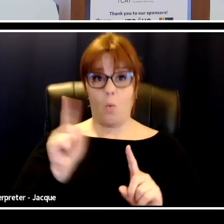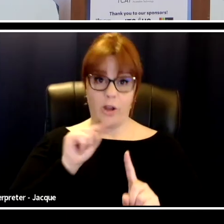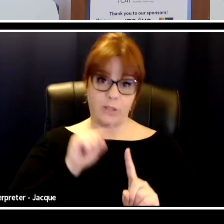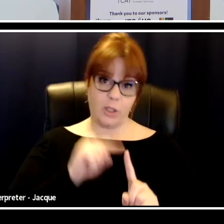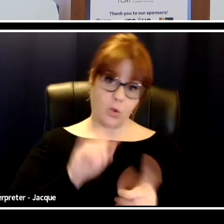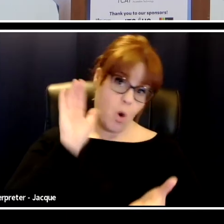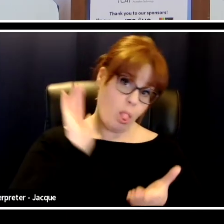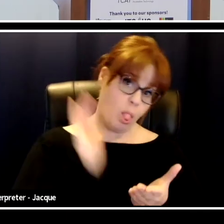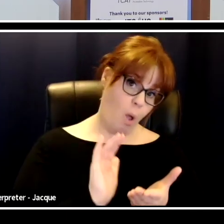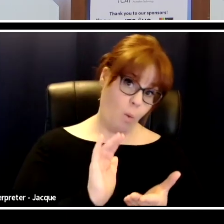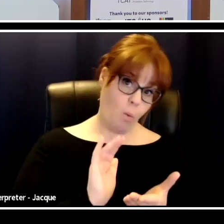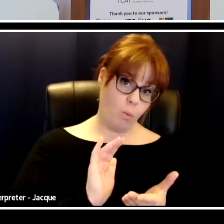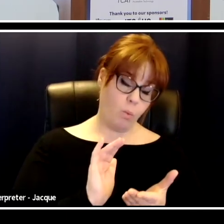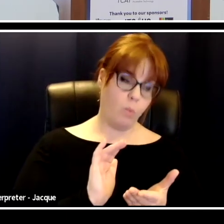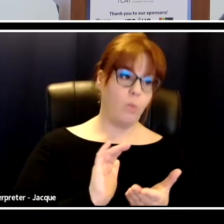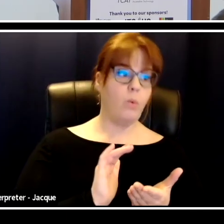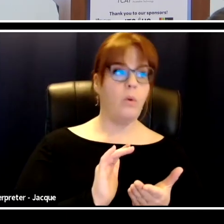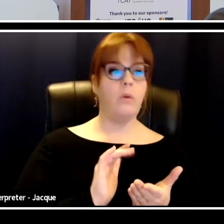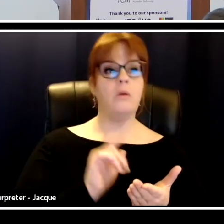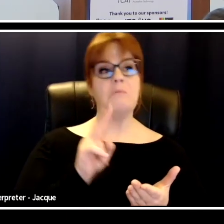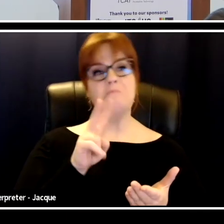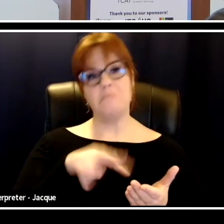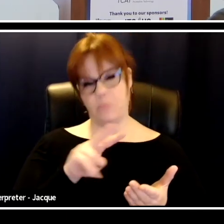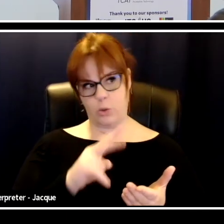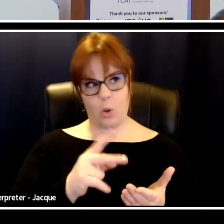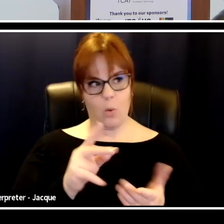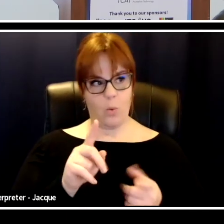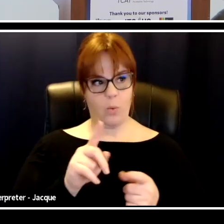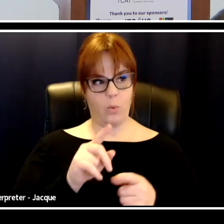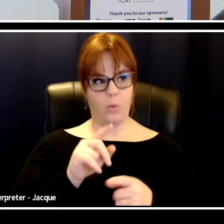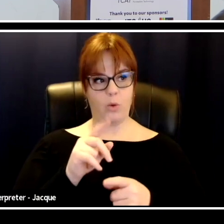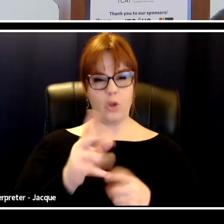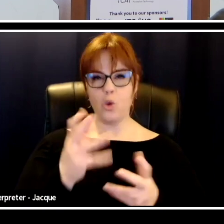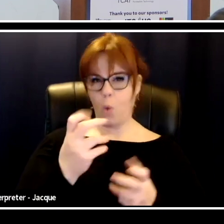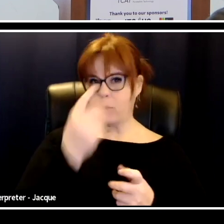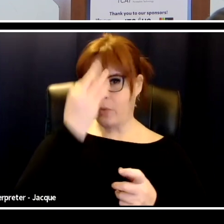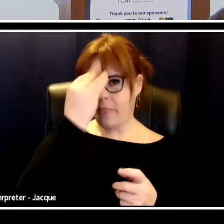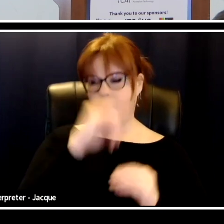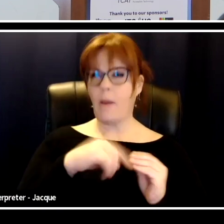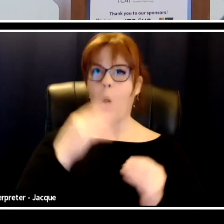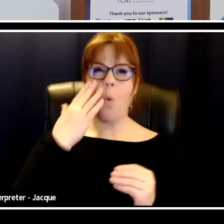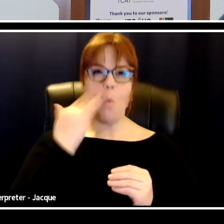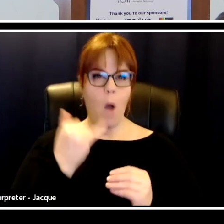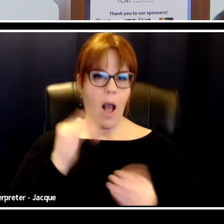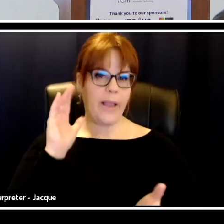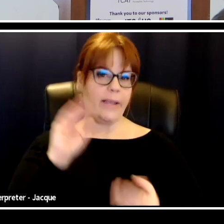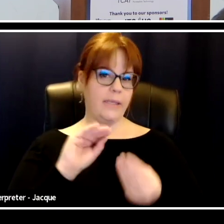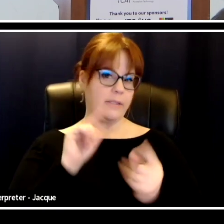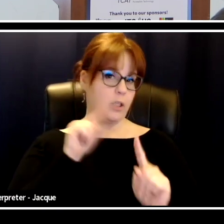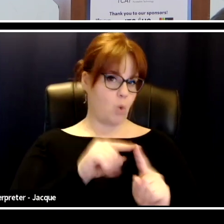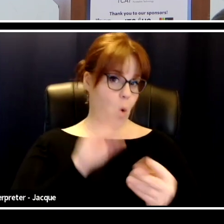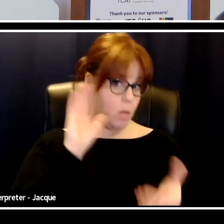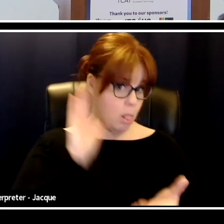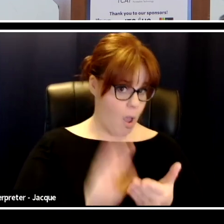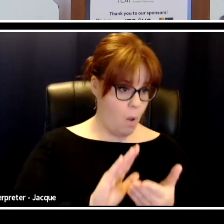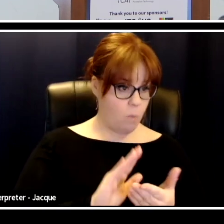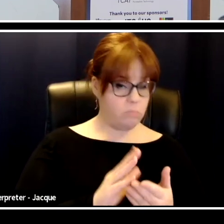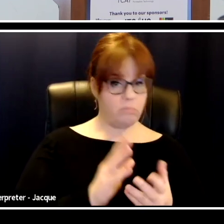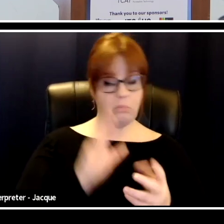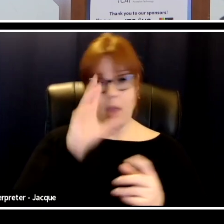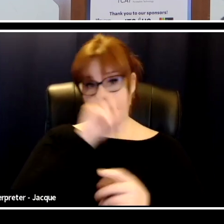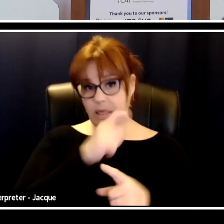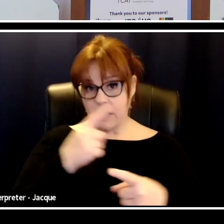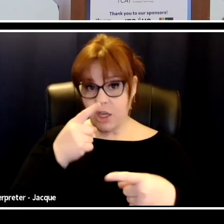And we want to think about, as you can see in the green box, we want to think about why that could be. Is it missing crossings? Is it